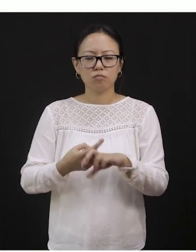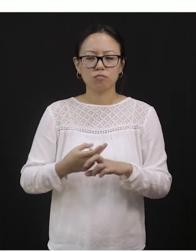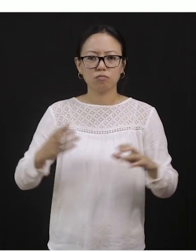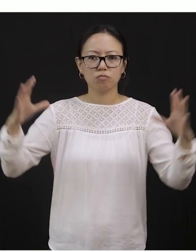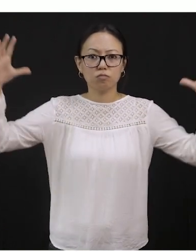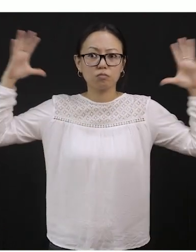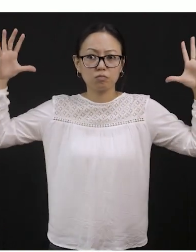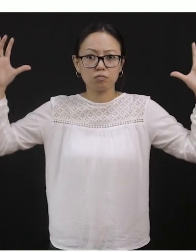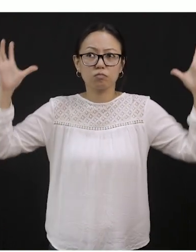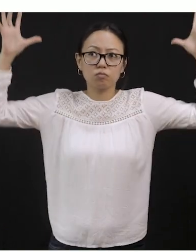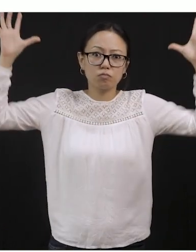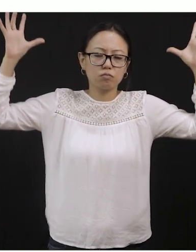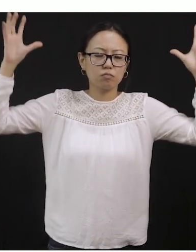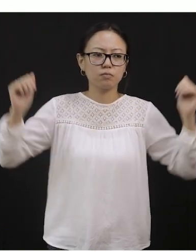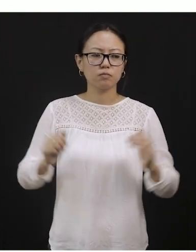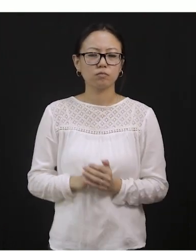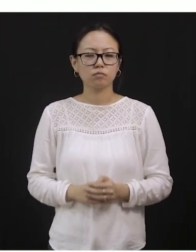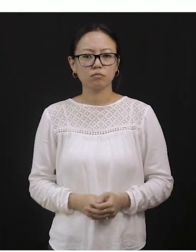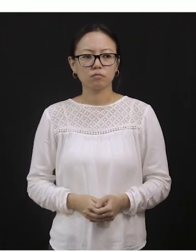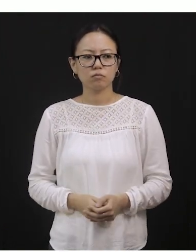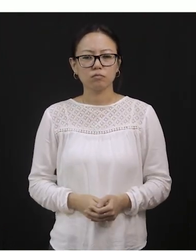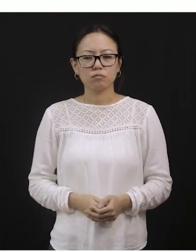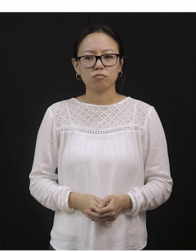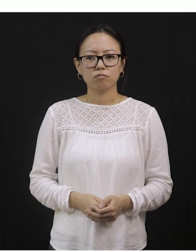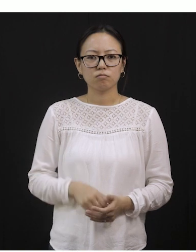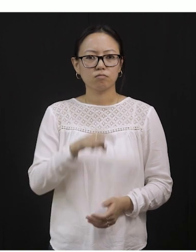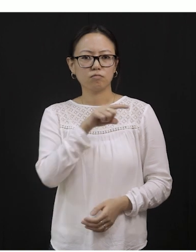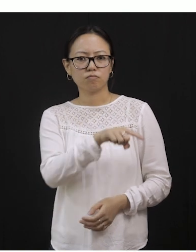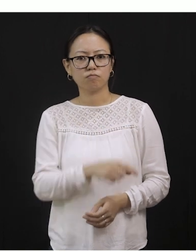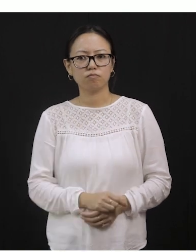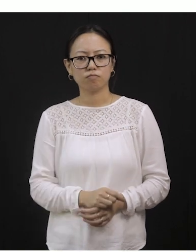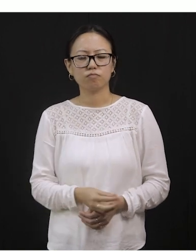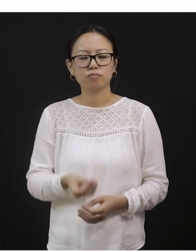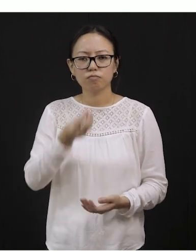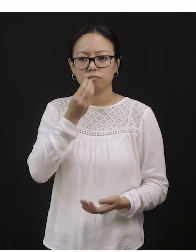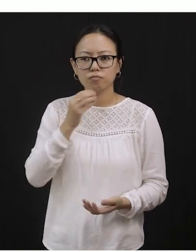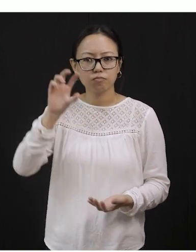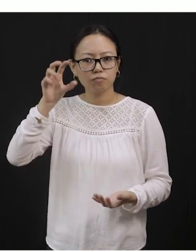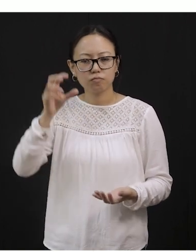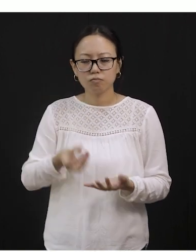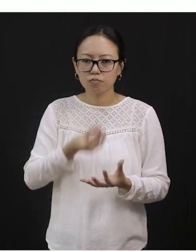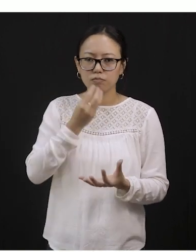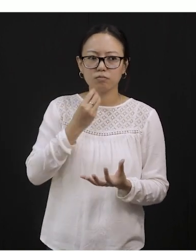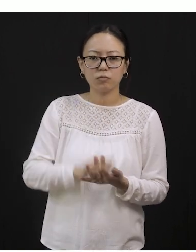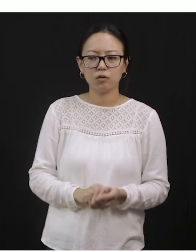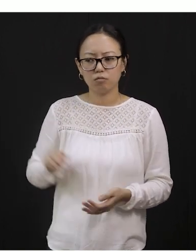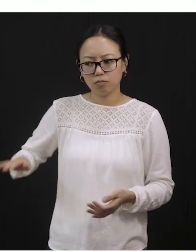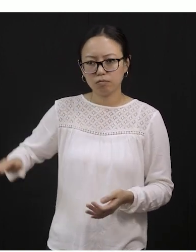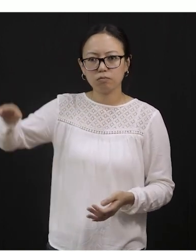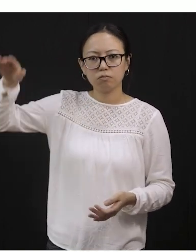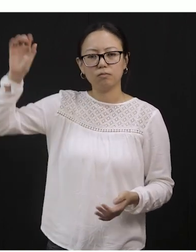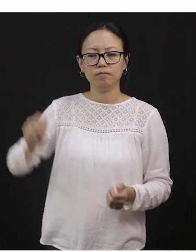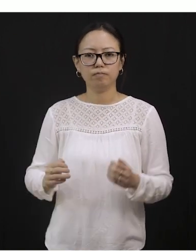is how Chota Pim used to grow bigger and stronger by eating lattu. Okay. All right. Now